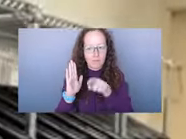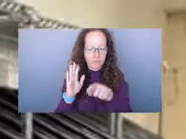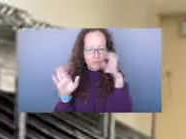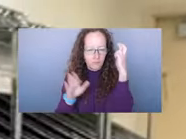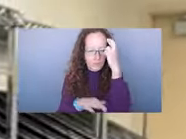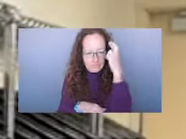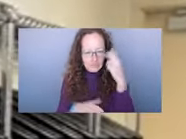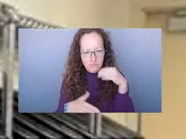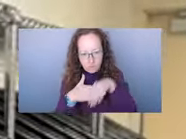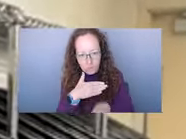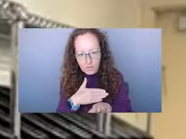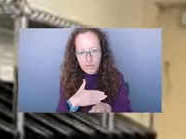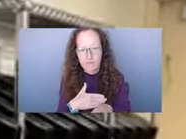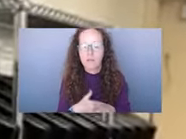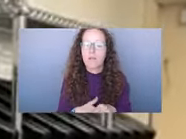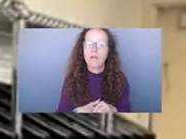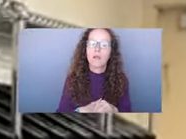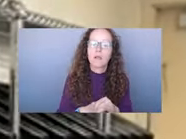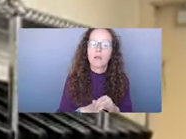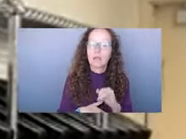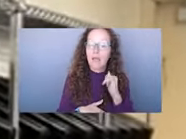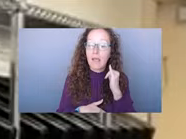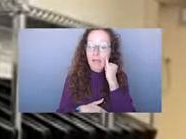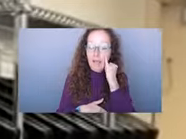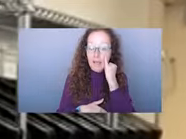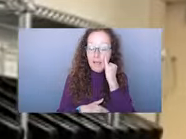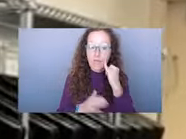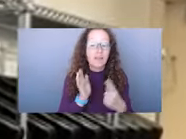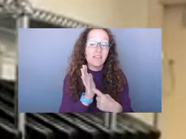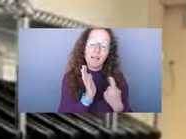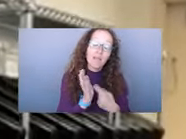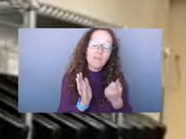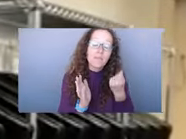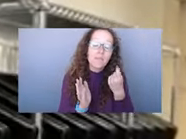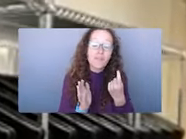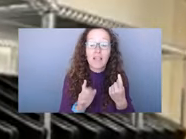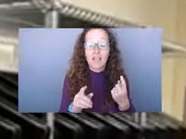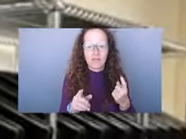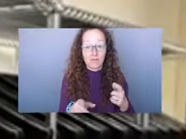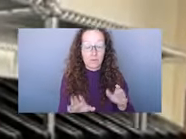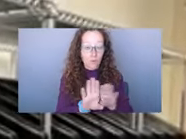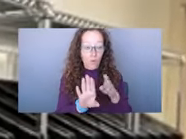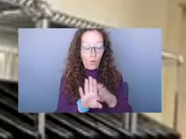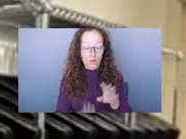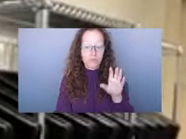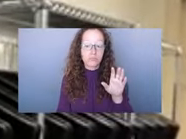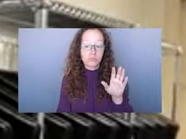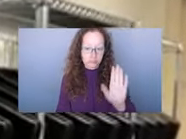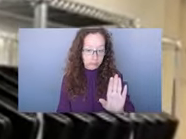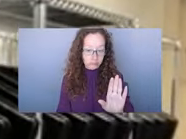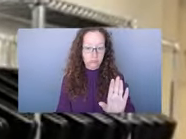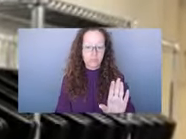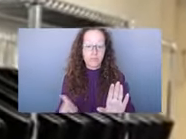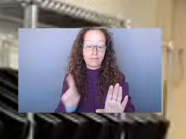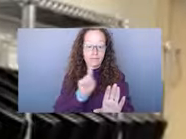have this door, that second person, they can't be seen on some of our video cameras. So it looks and appears that we only have one person in the room,